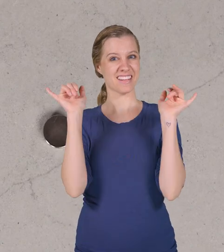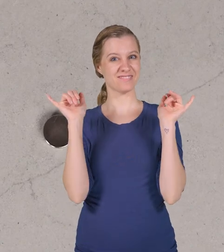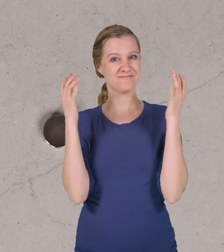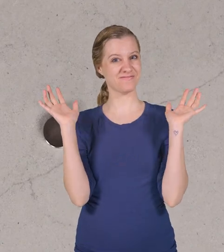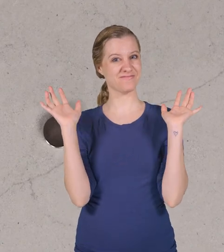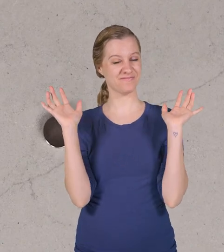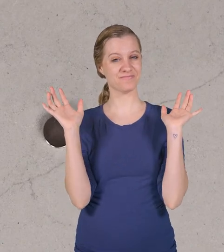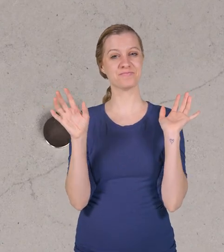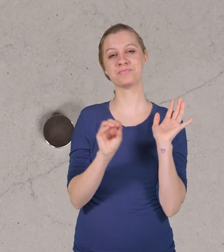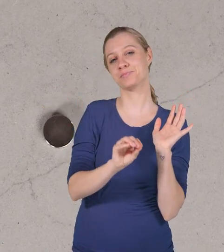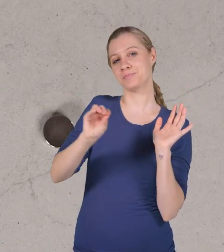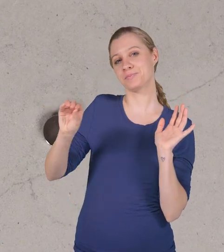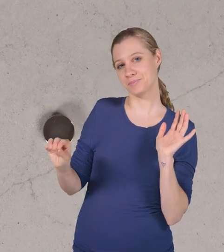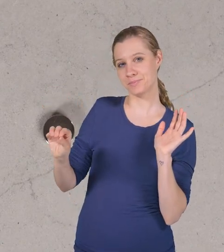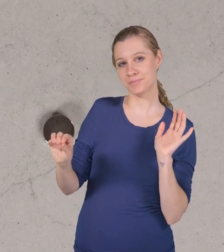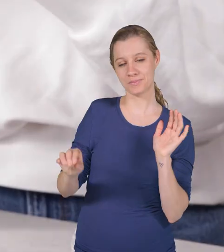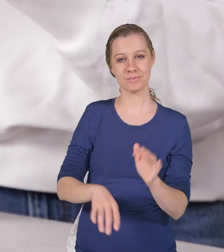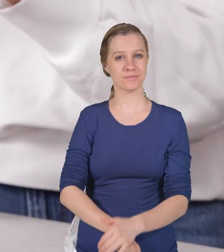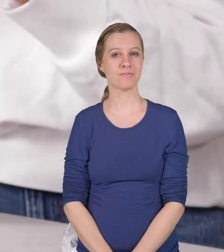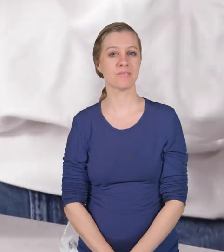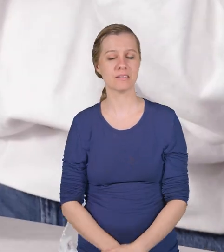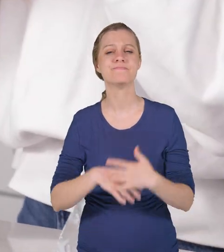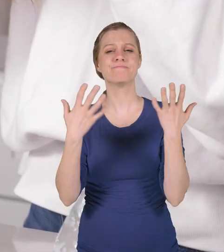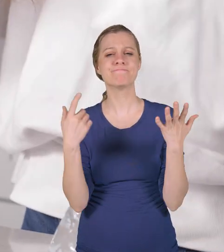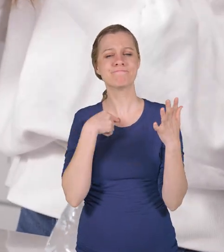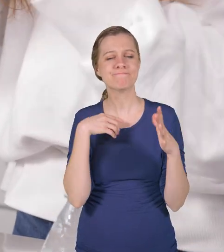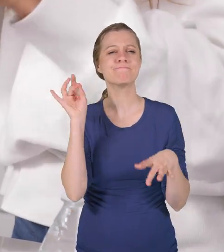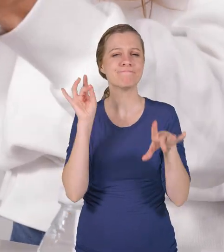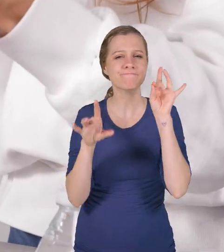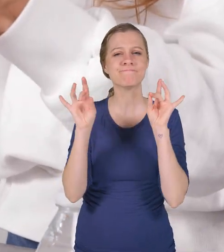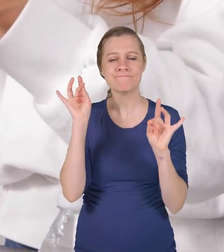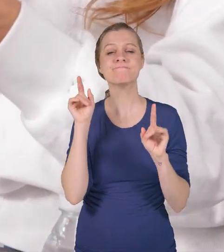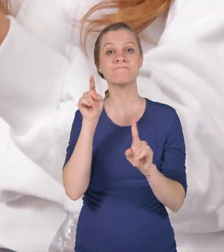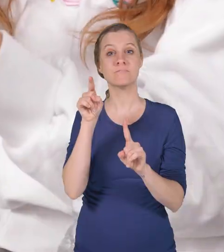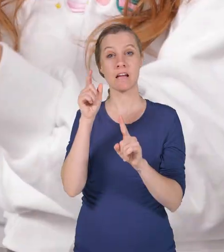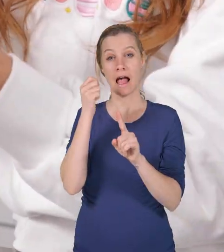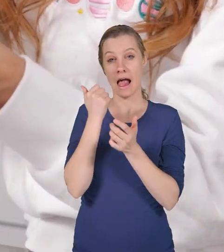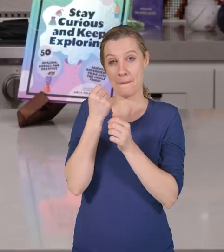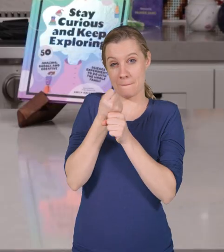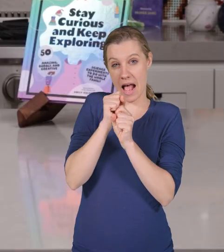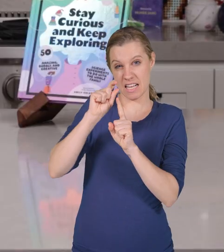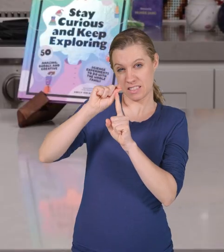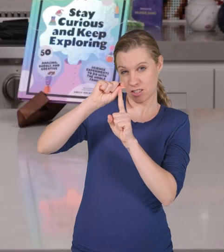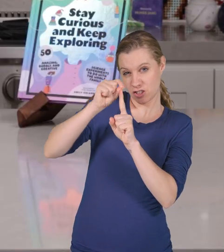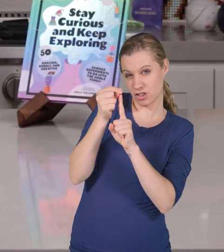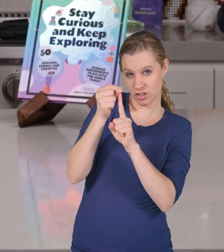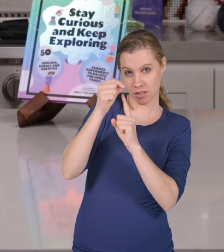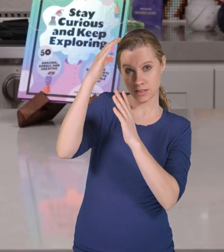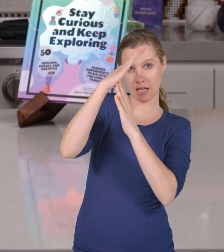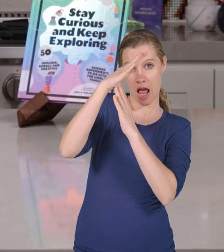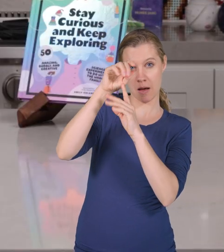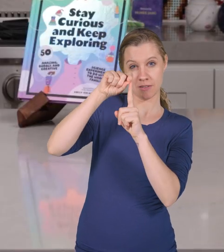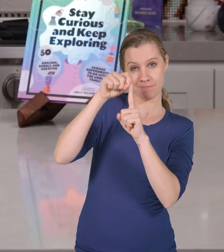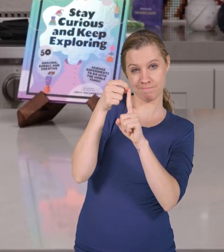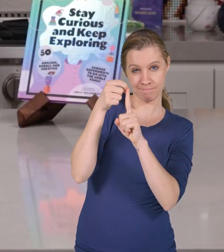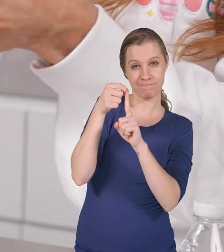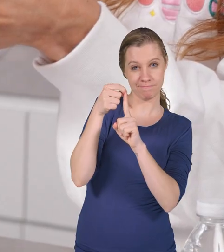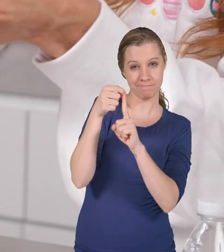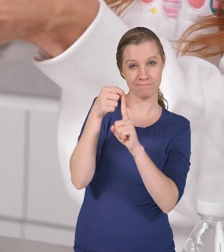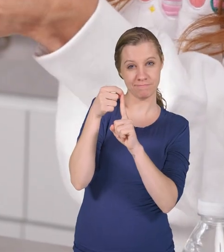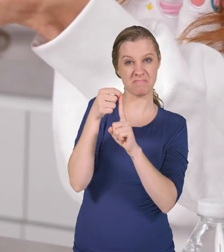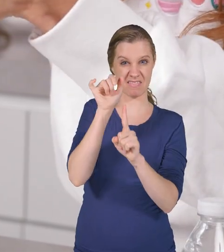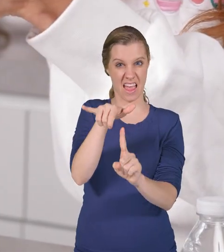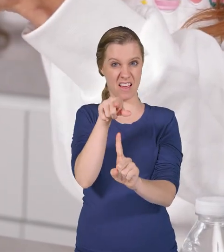just like that. Set that aside. Now what I've found is if you make a little notch at the